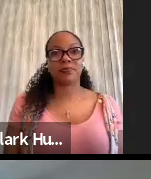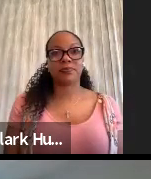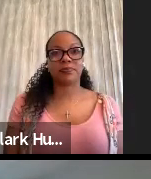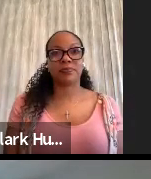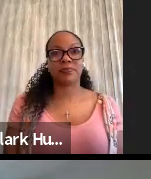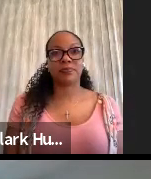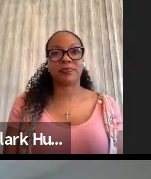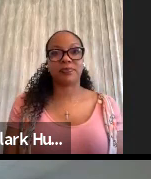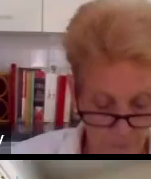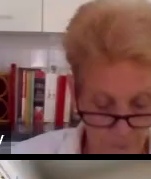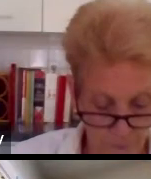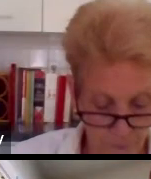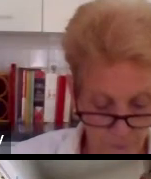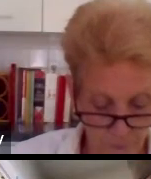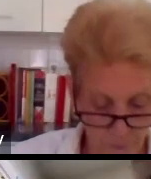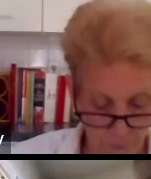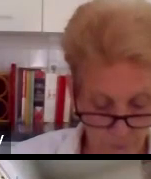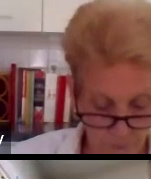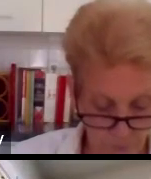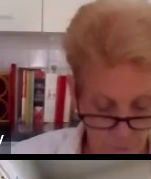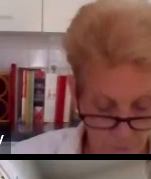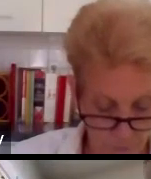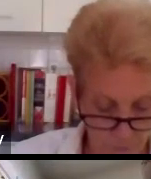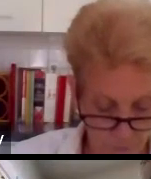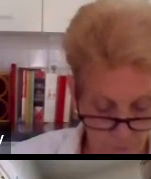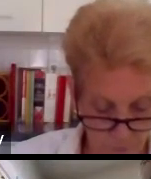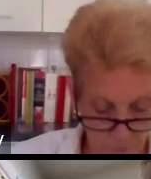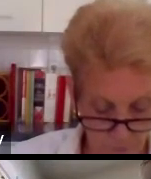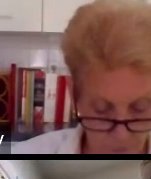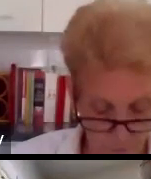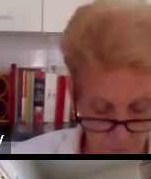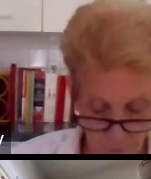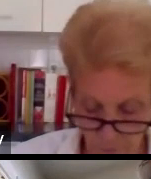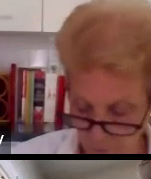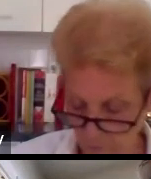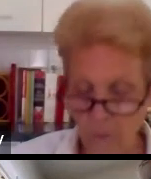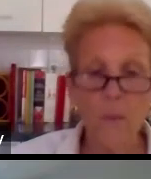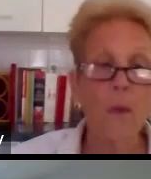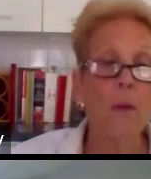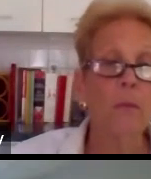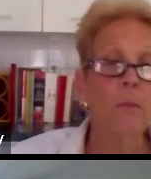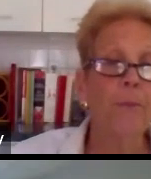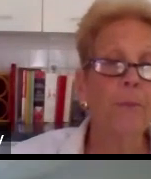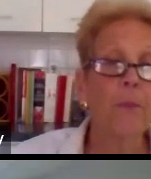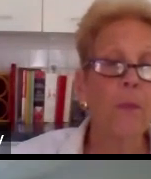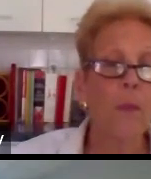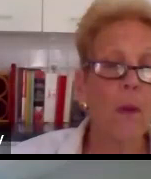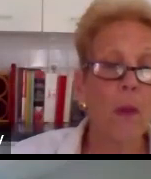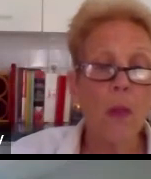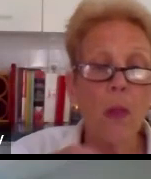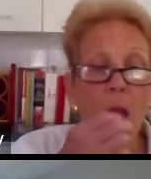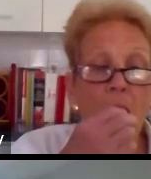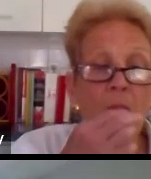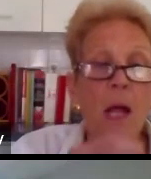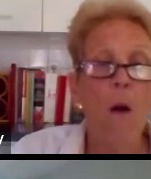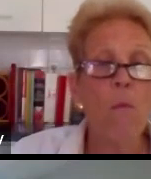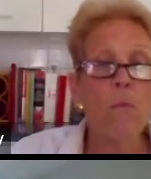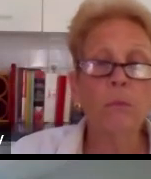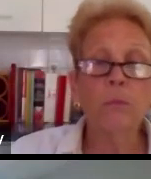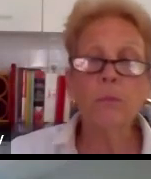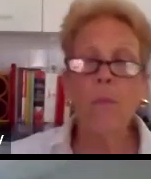across 9 zip codes. We can reach further and we can dig deeper if we have additional resources, and the